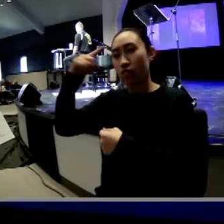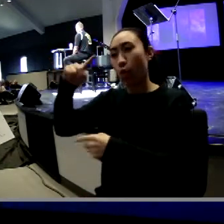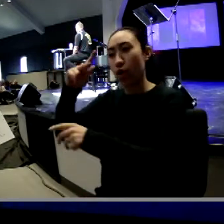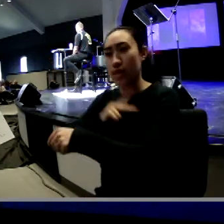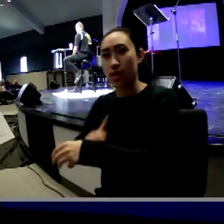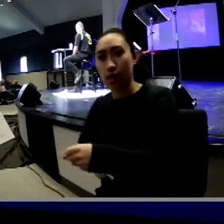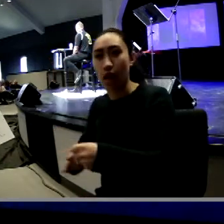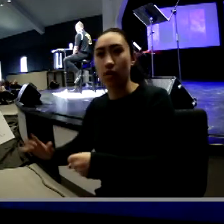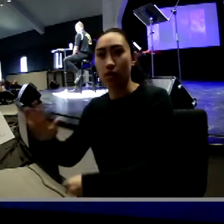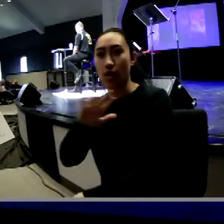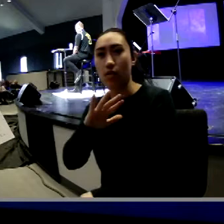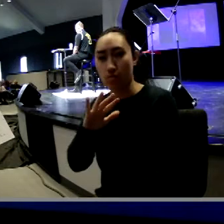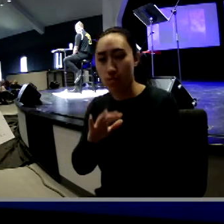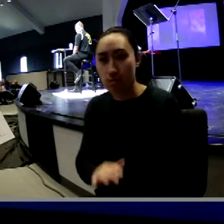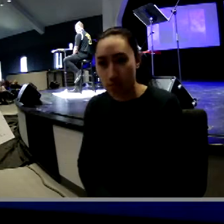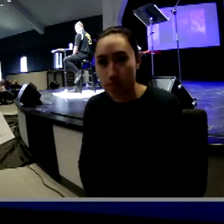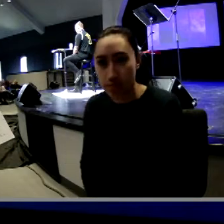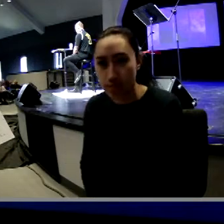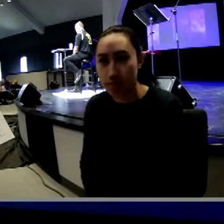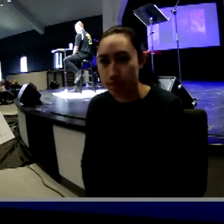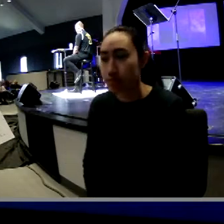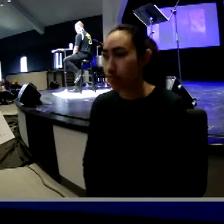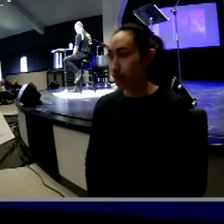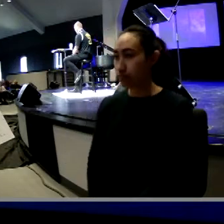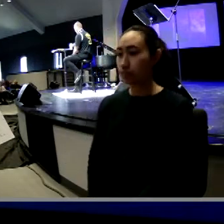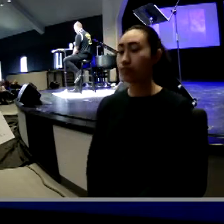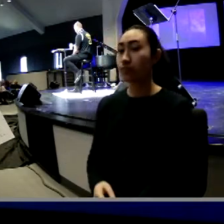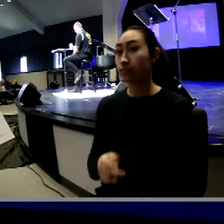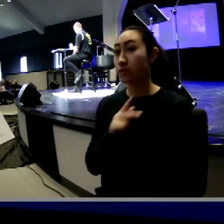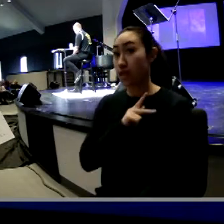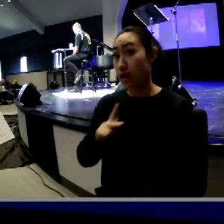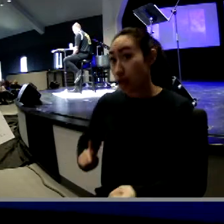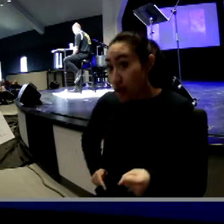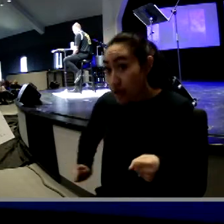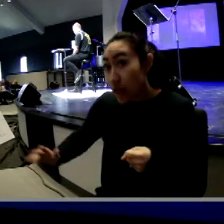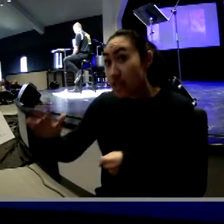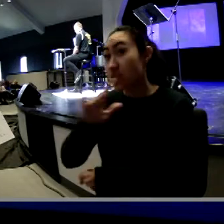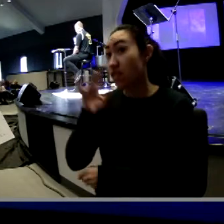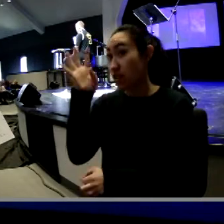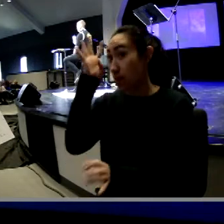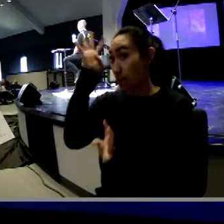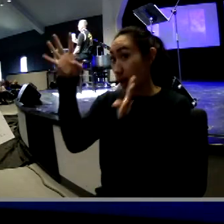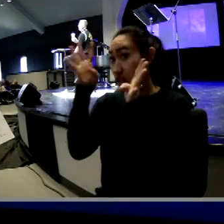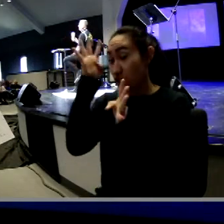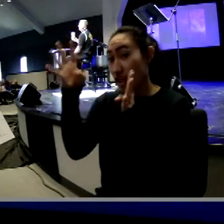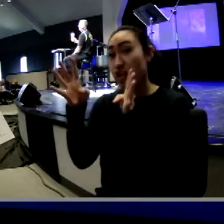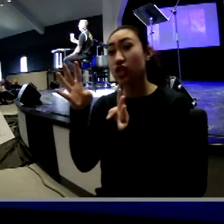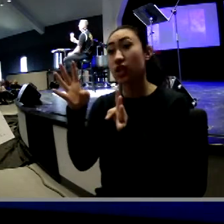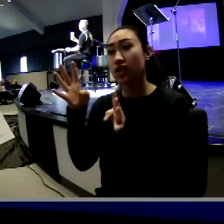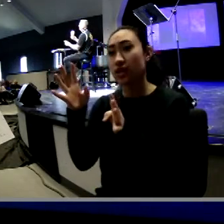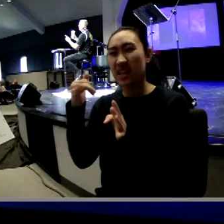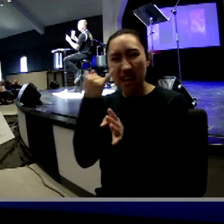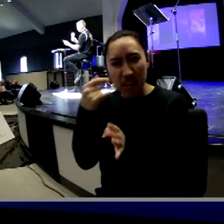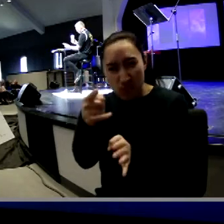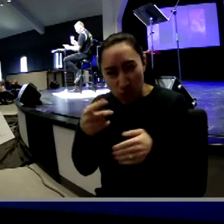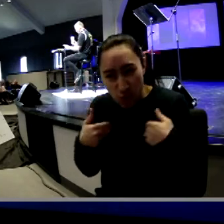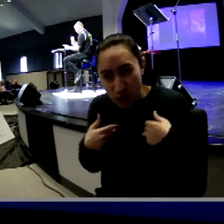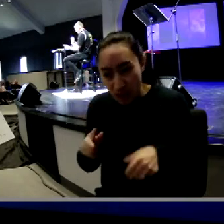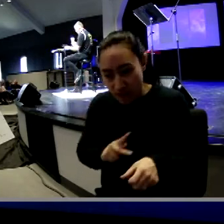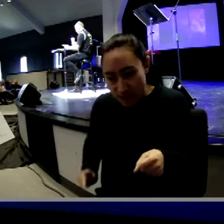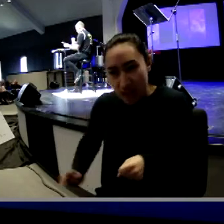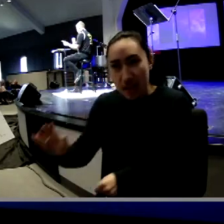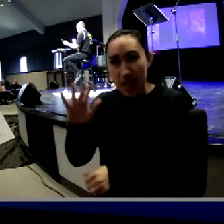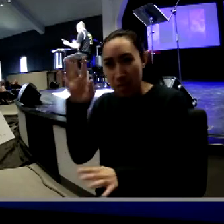the kingdom. A kingdom imagination is going to give you a kingdom perspective, a personal kingdom